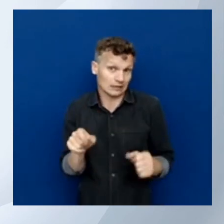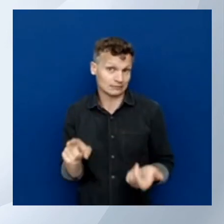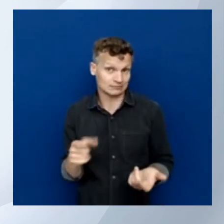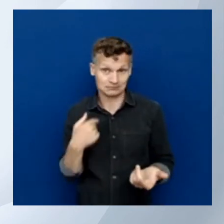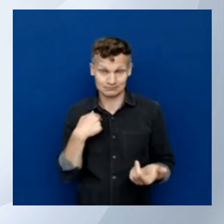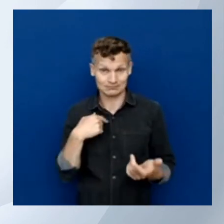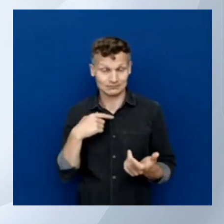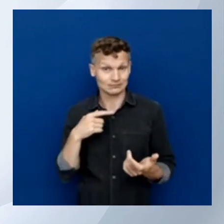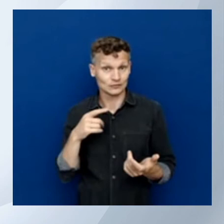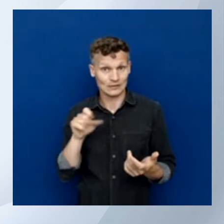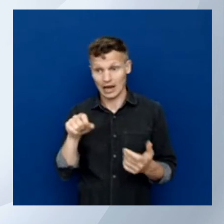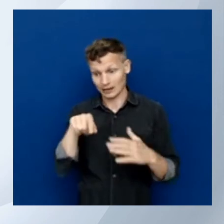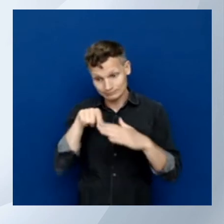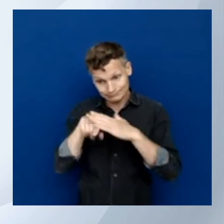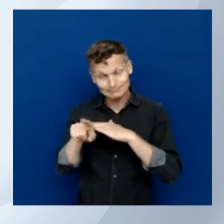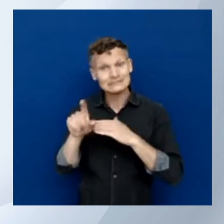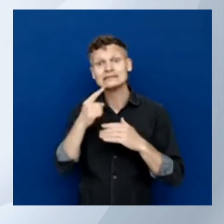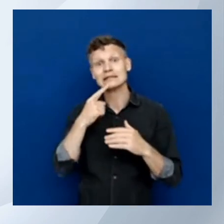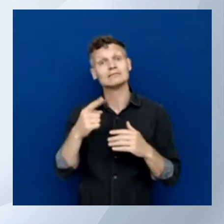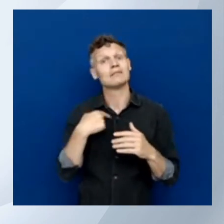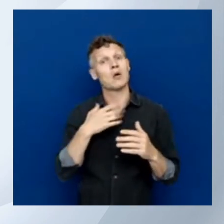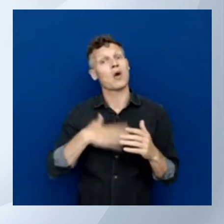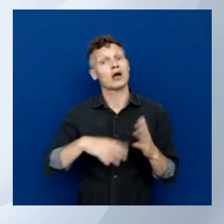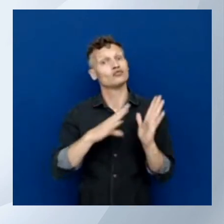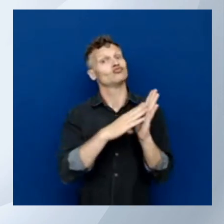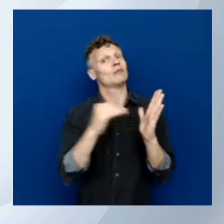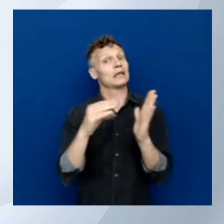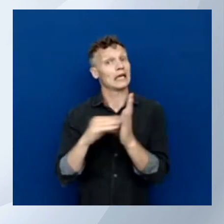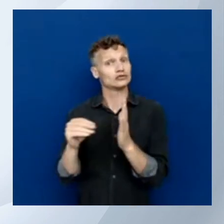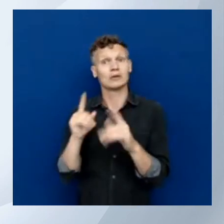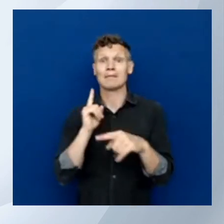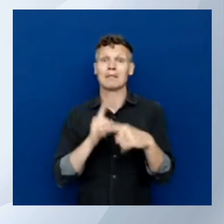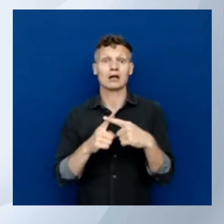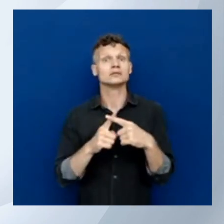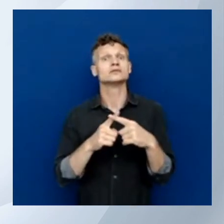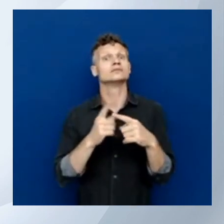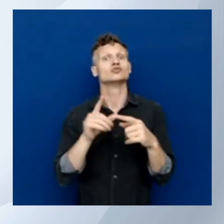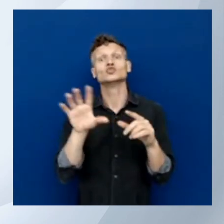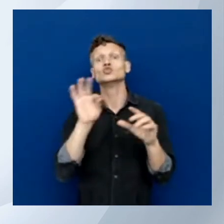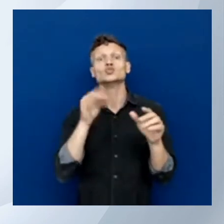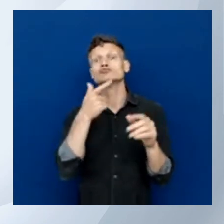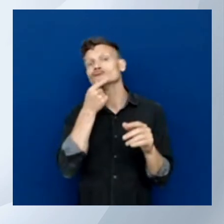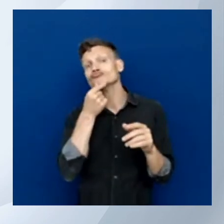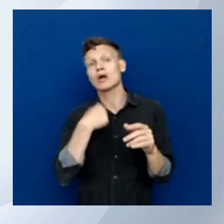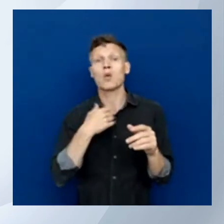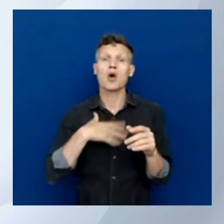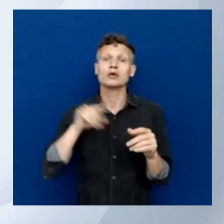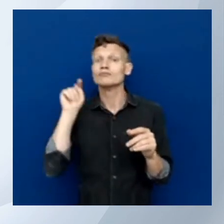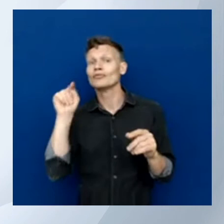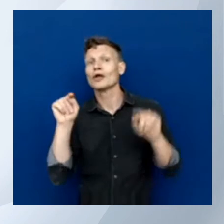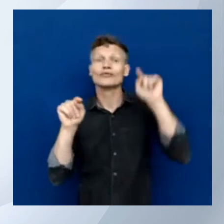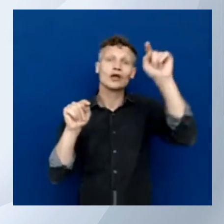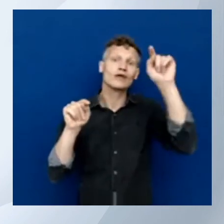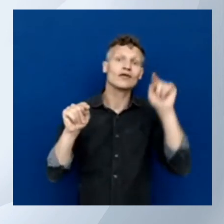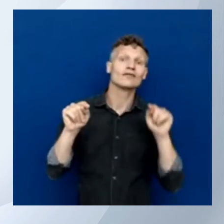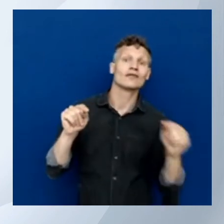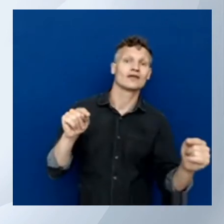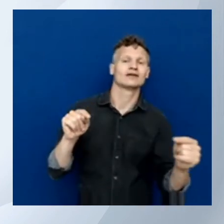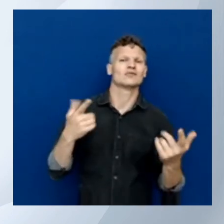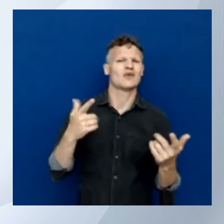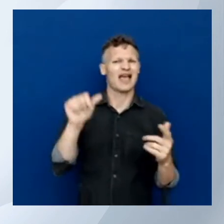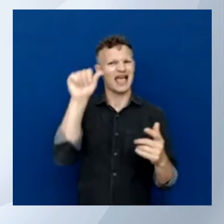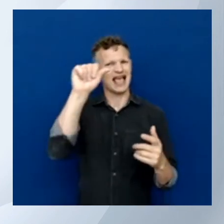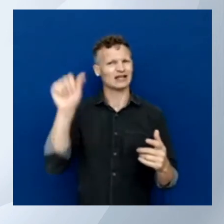want to enable replication, and choose the locations where you want to replicate it. That means that Azure kind of takes care of all that data replication